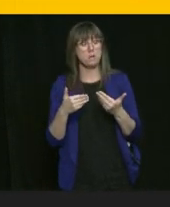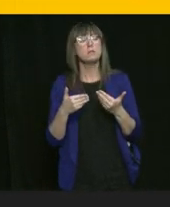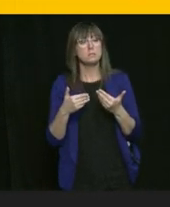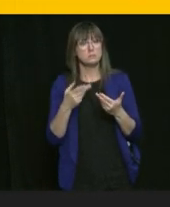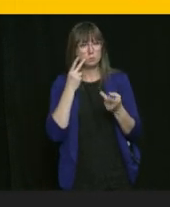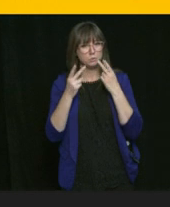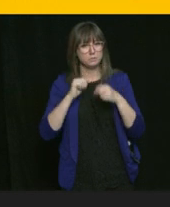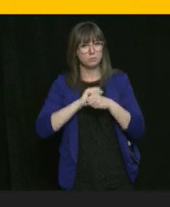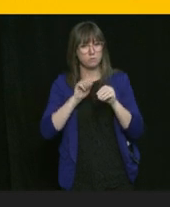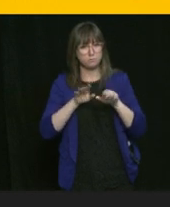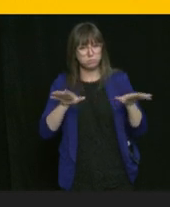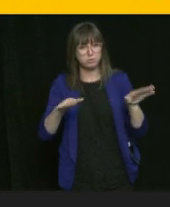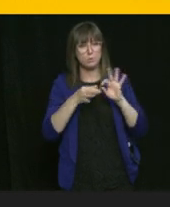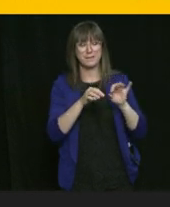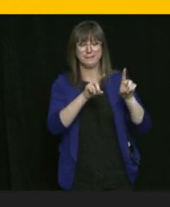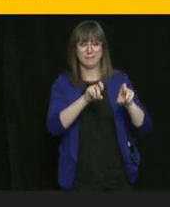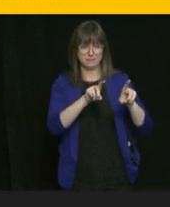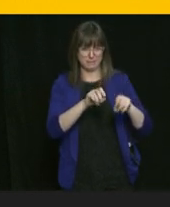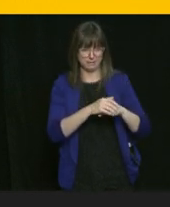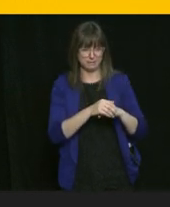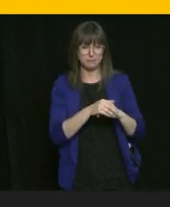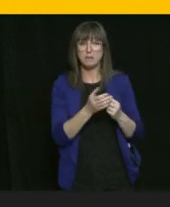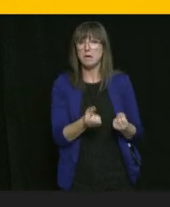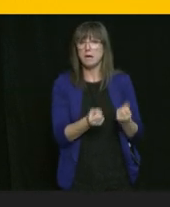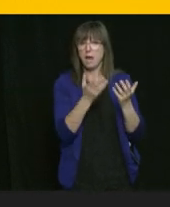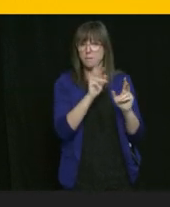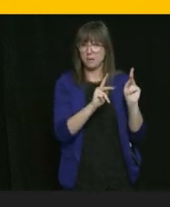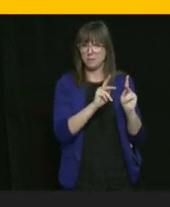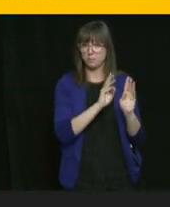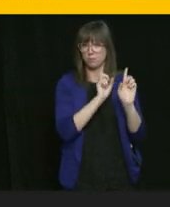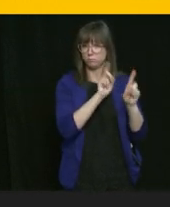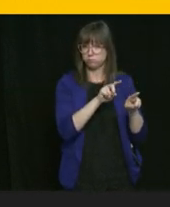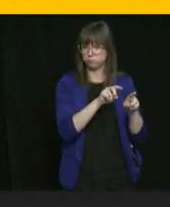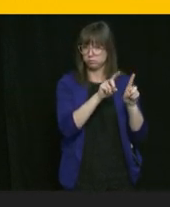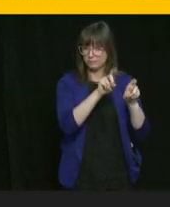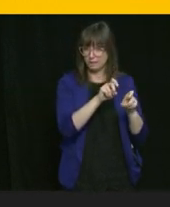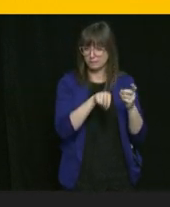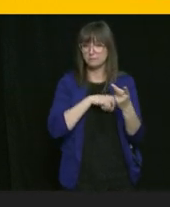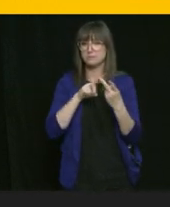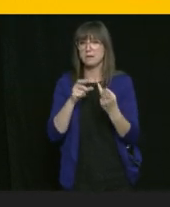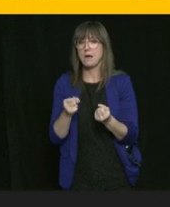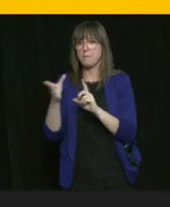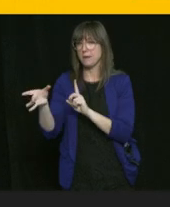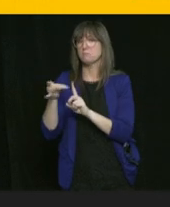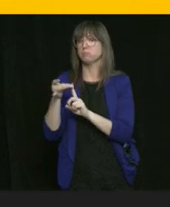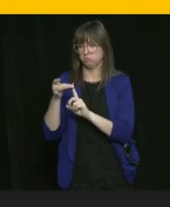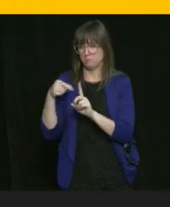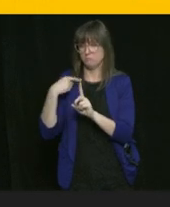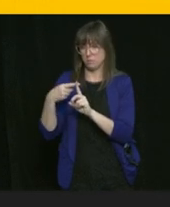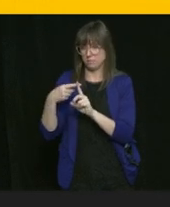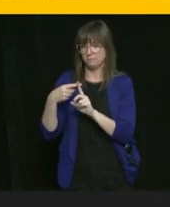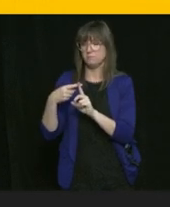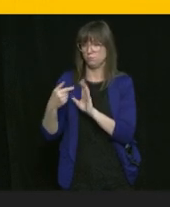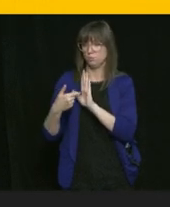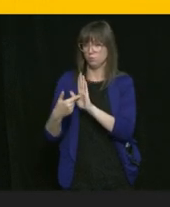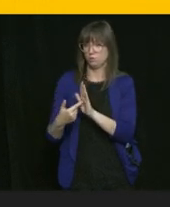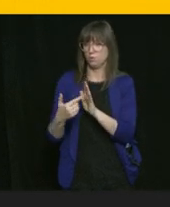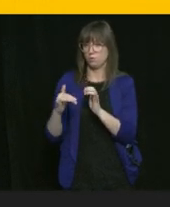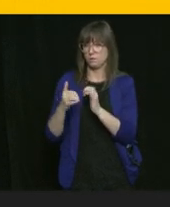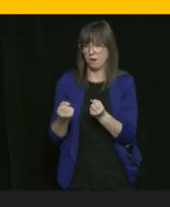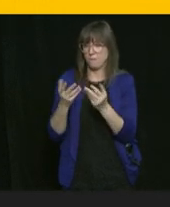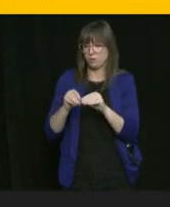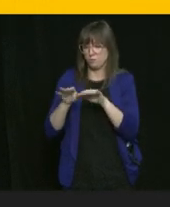Both the number of people tested and the percent of tests that come back positive, which indicate how much the virus is spreading.